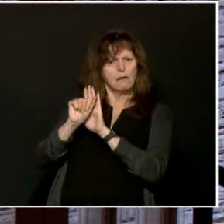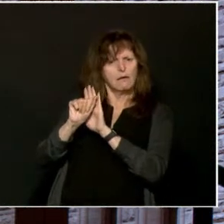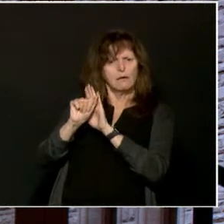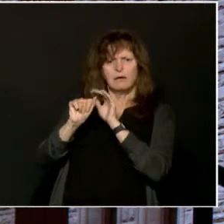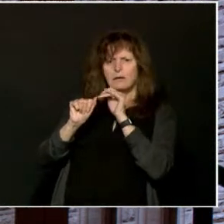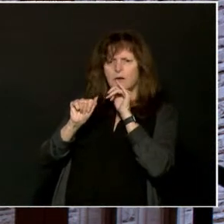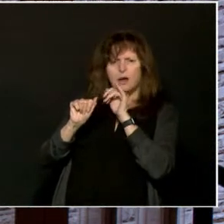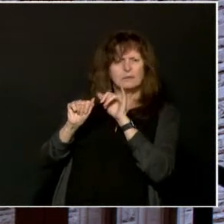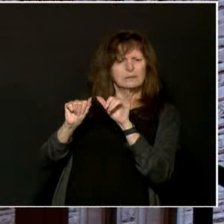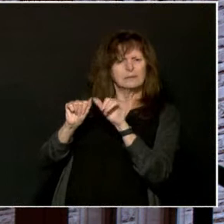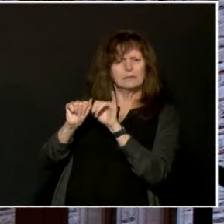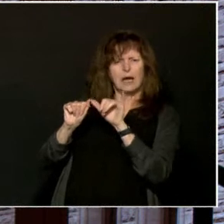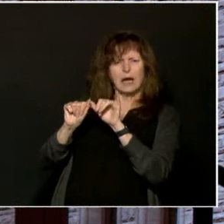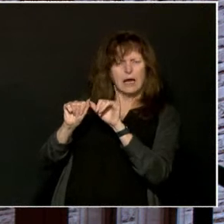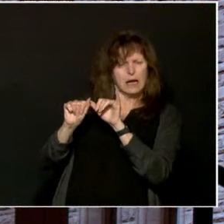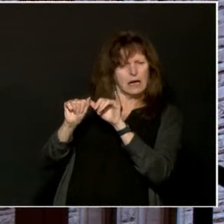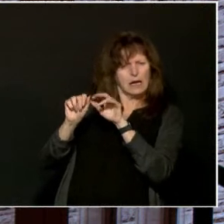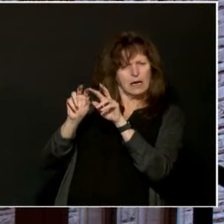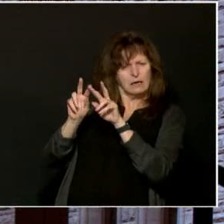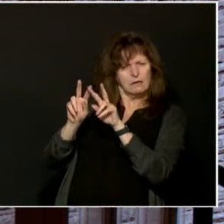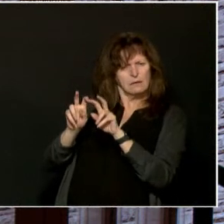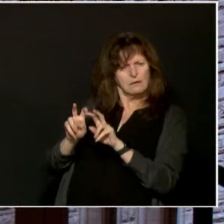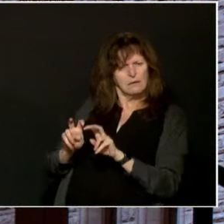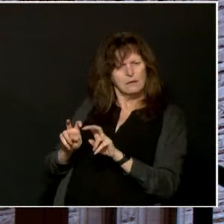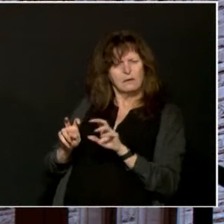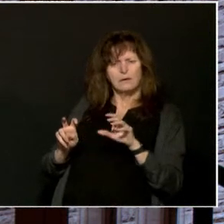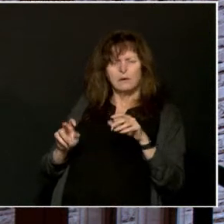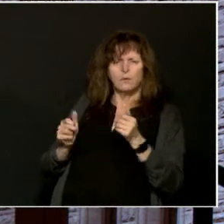with the so-called PCR related to the